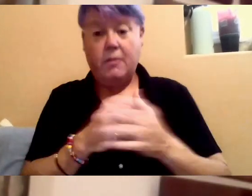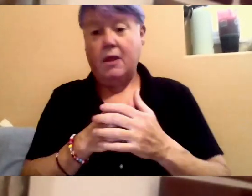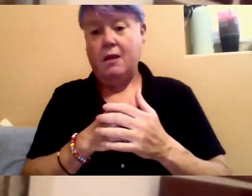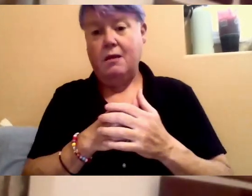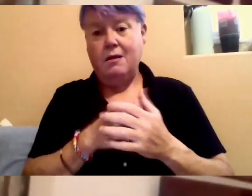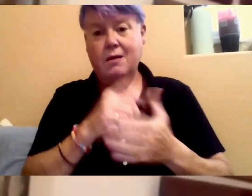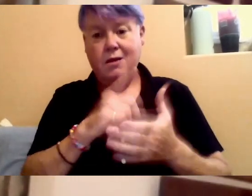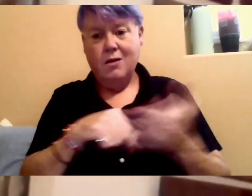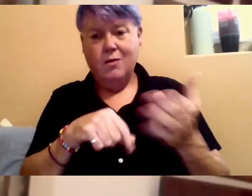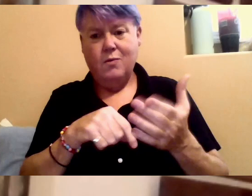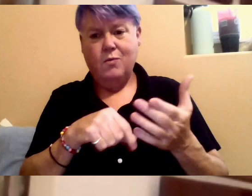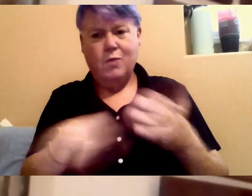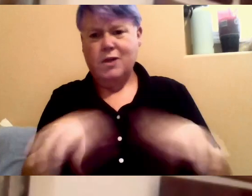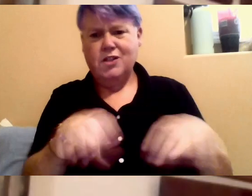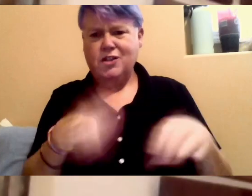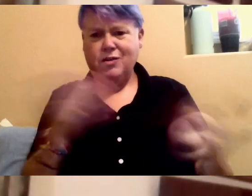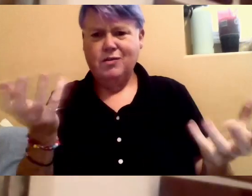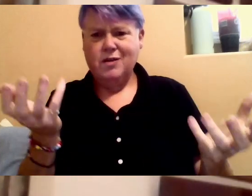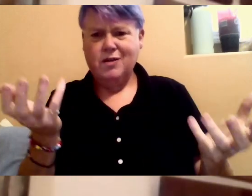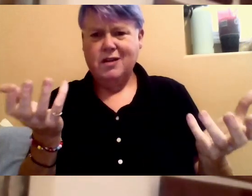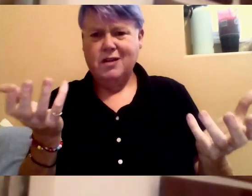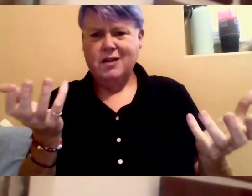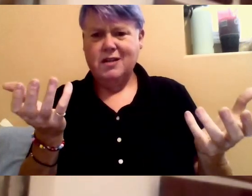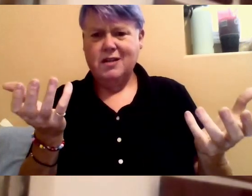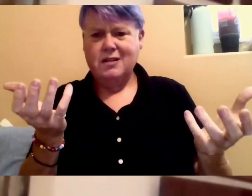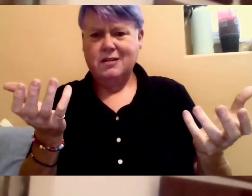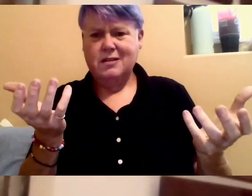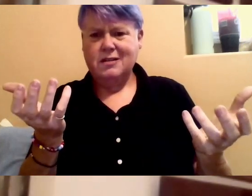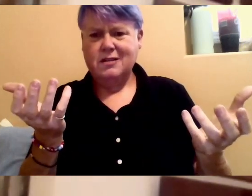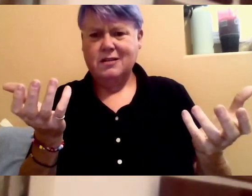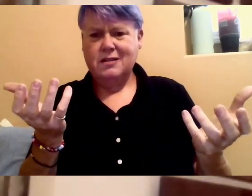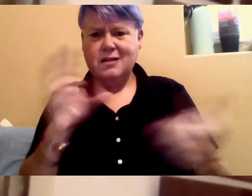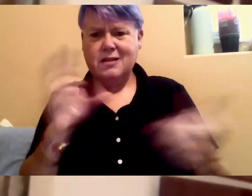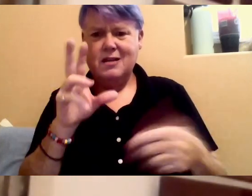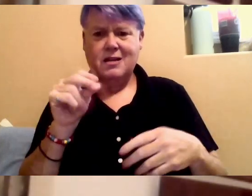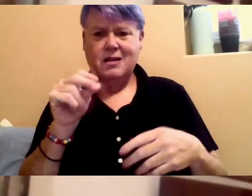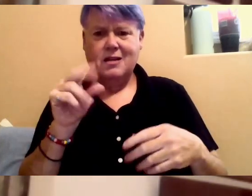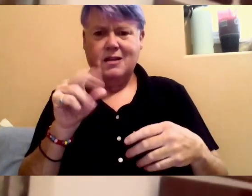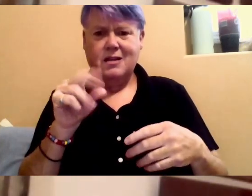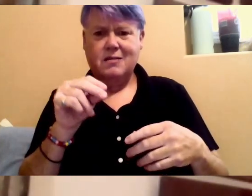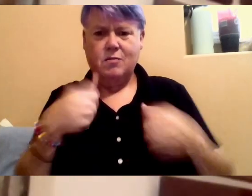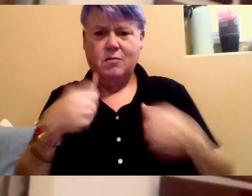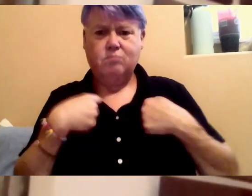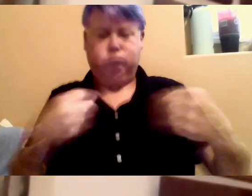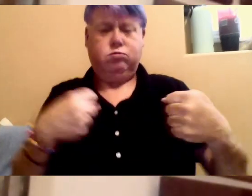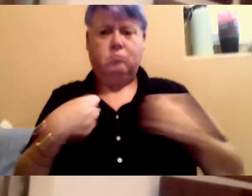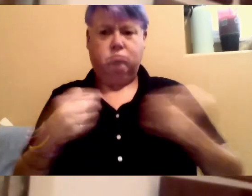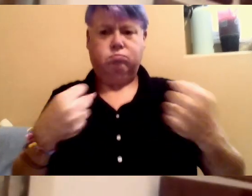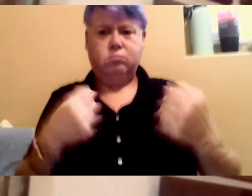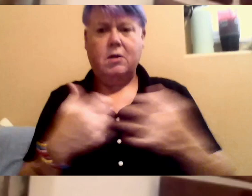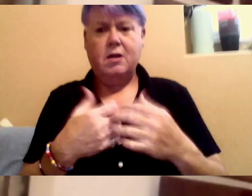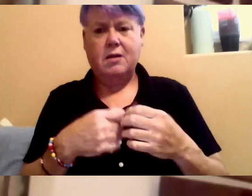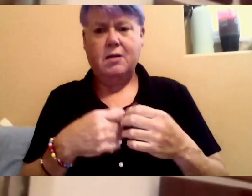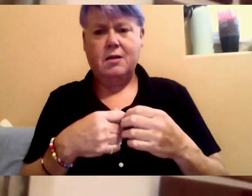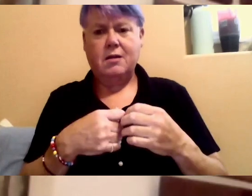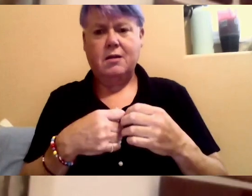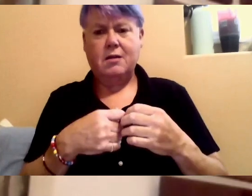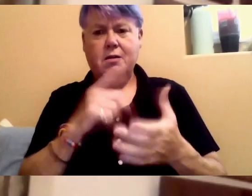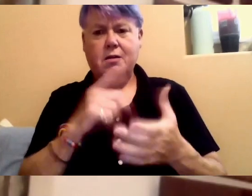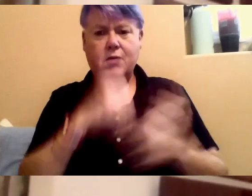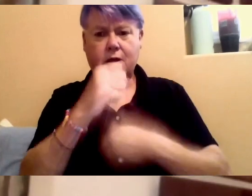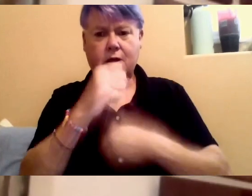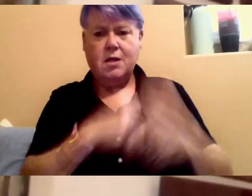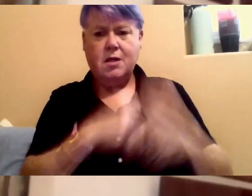did you do? No defibrillator. And he said, well, let me see, what year was this? And I